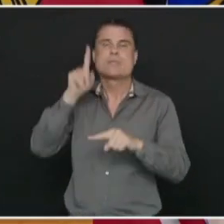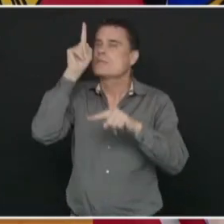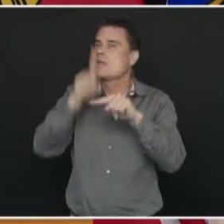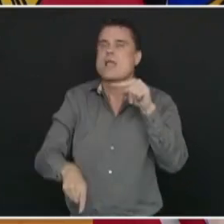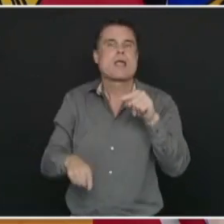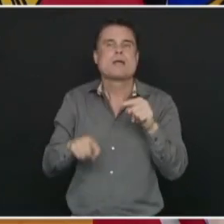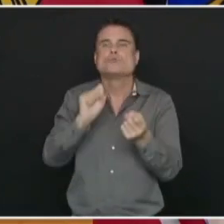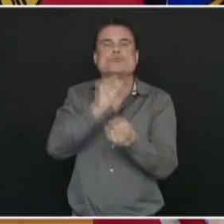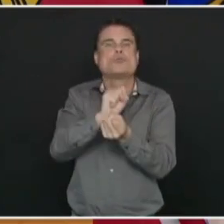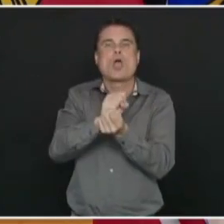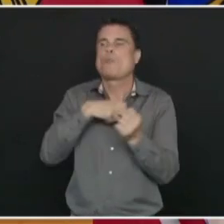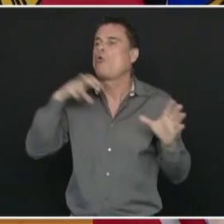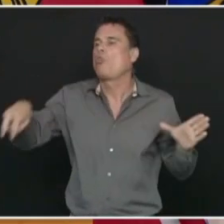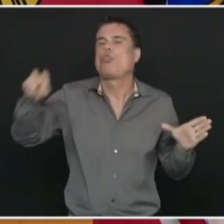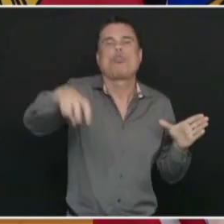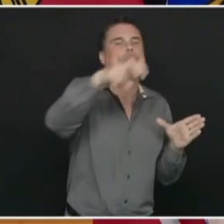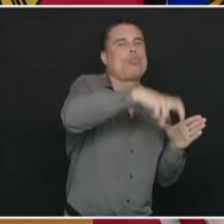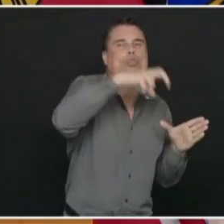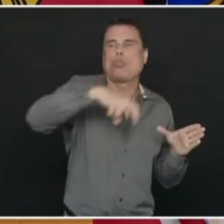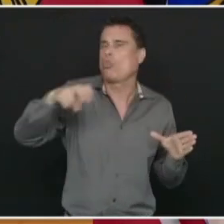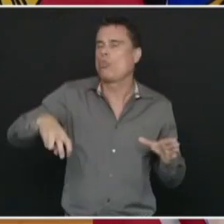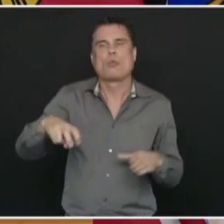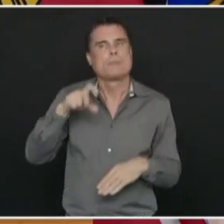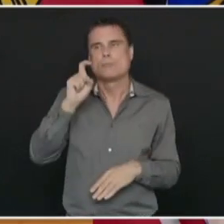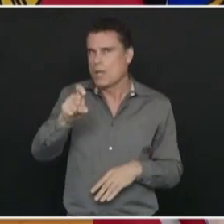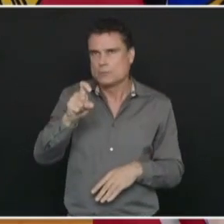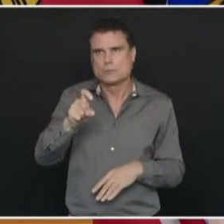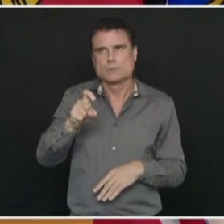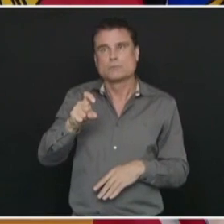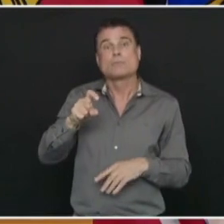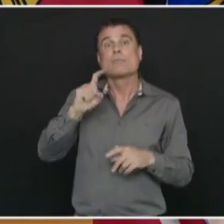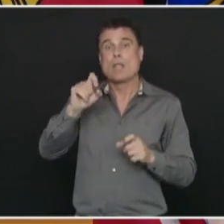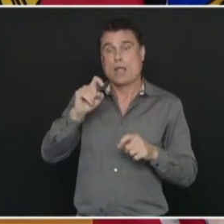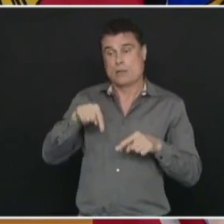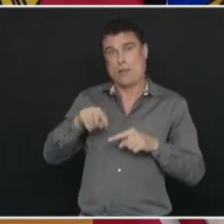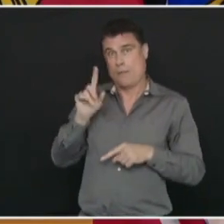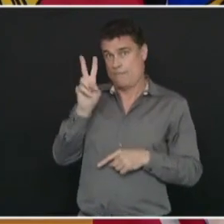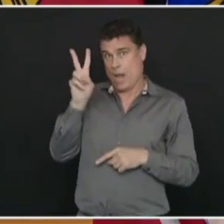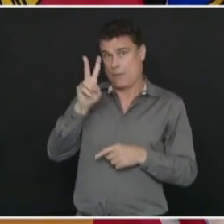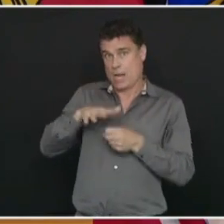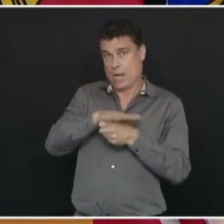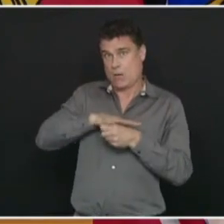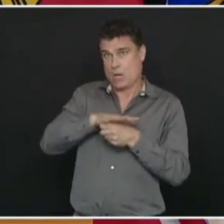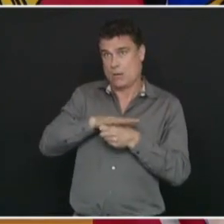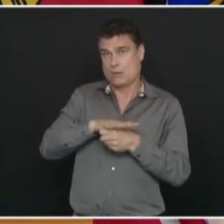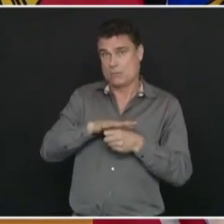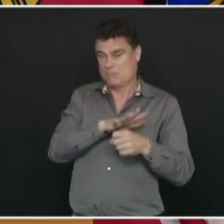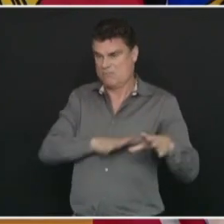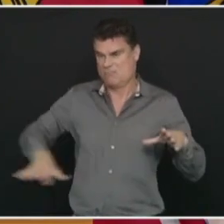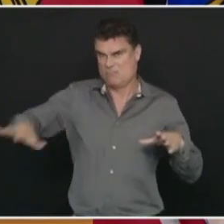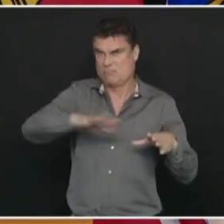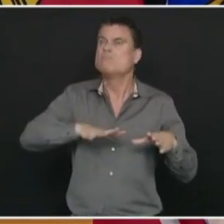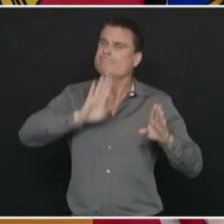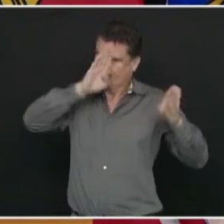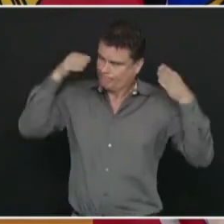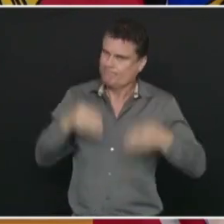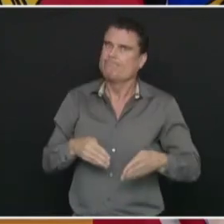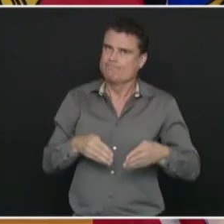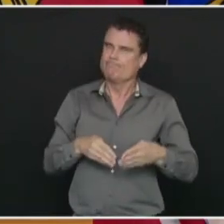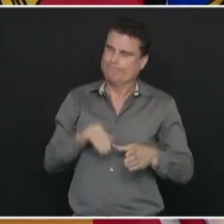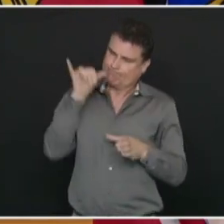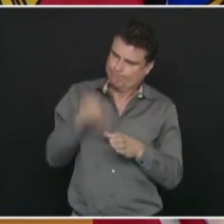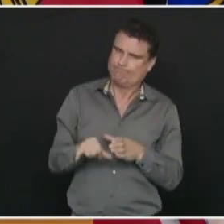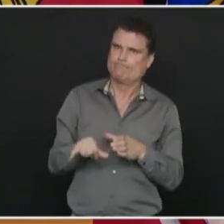those people who thought it might be a good idea, and they're realizing that we are very serious about this, and we need